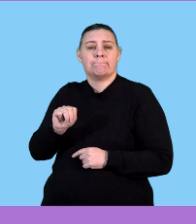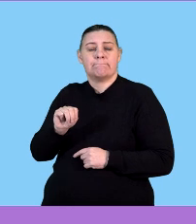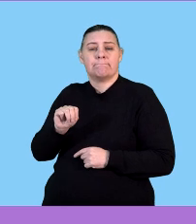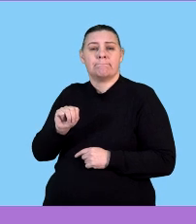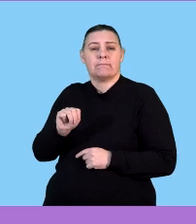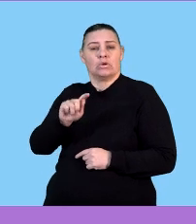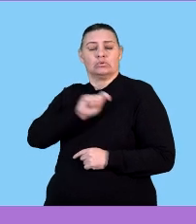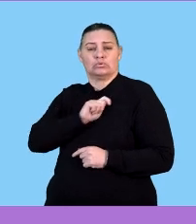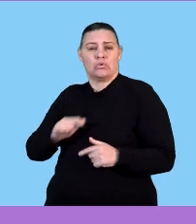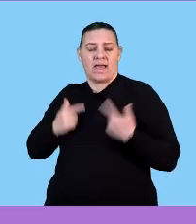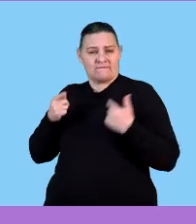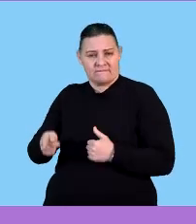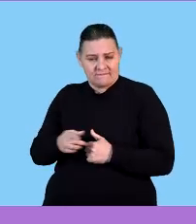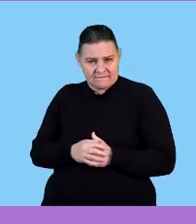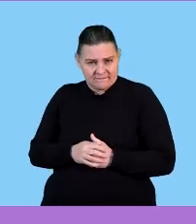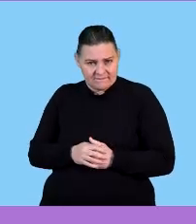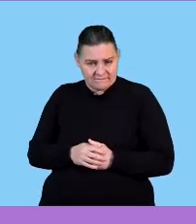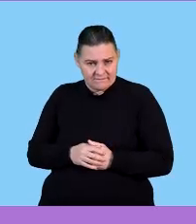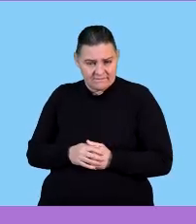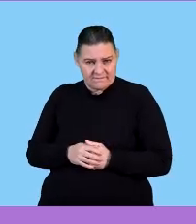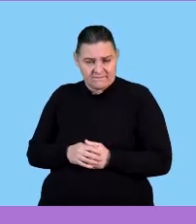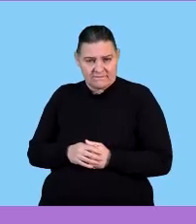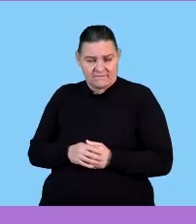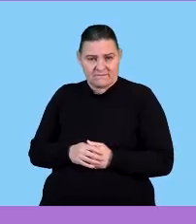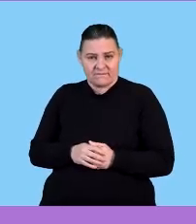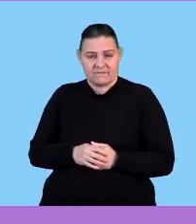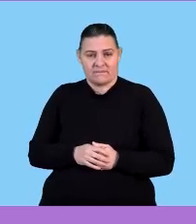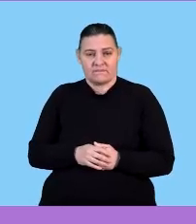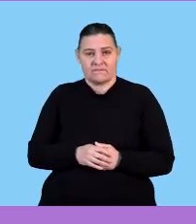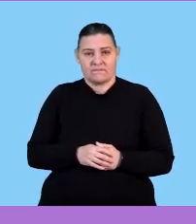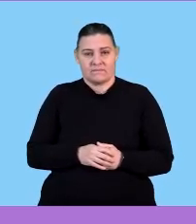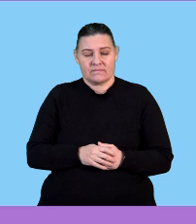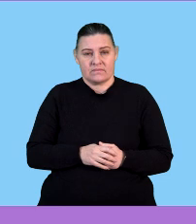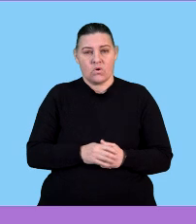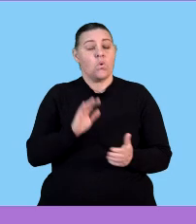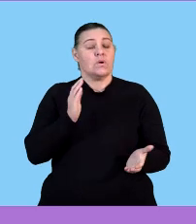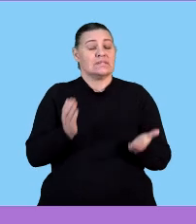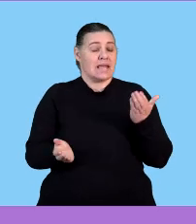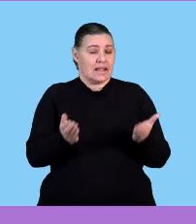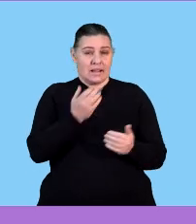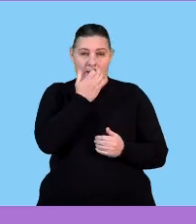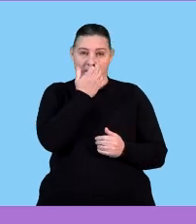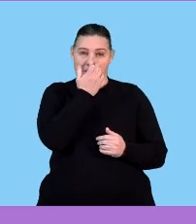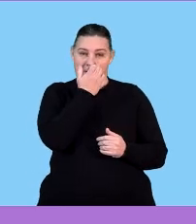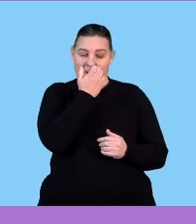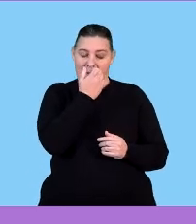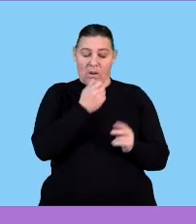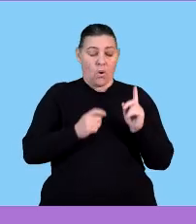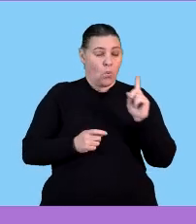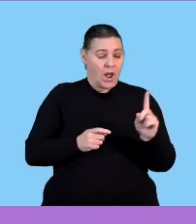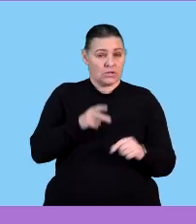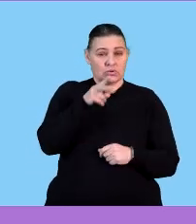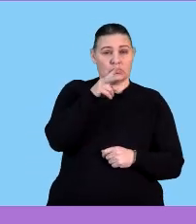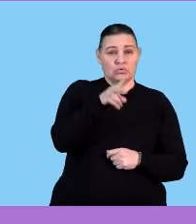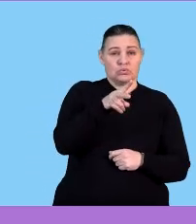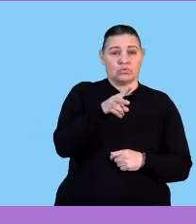kilometers in reality. All right. So we'll start with the scale. There it is. Now notice